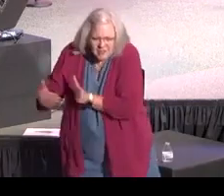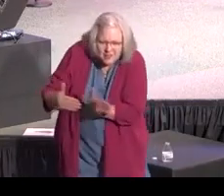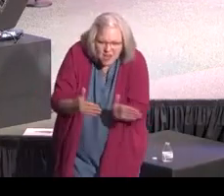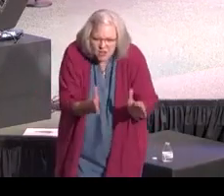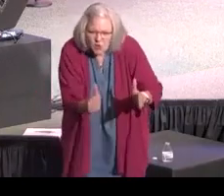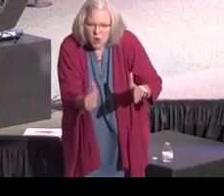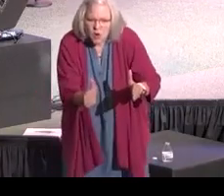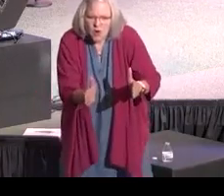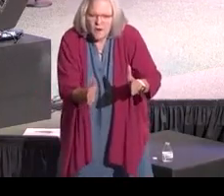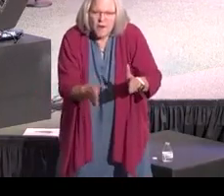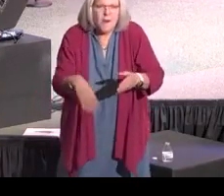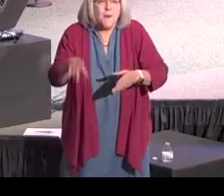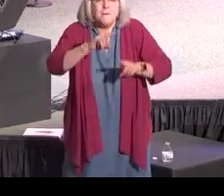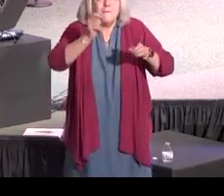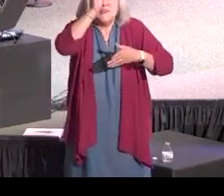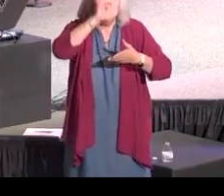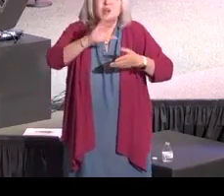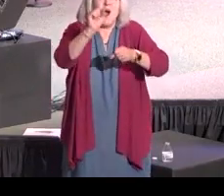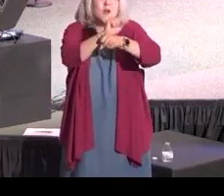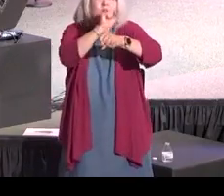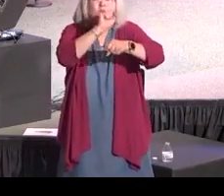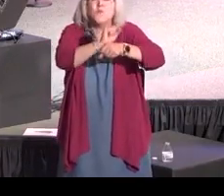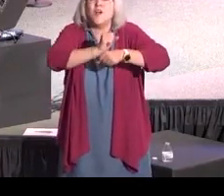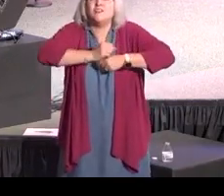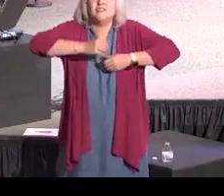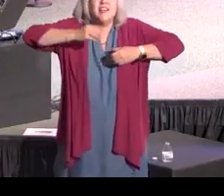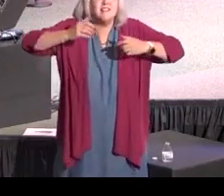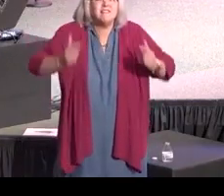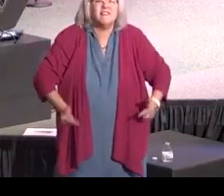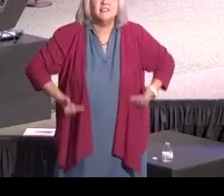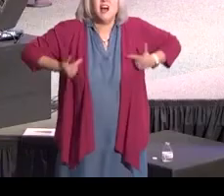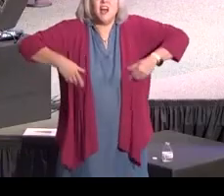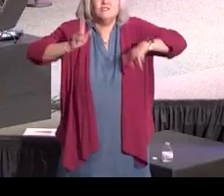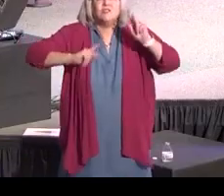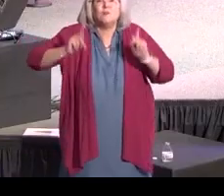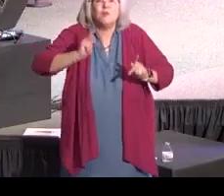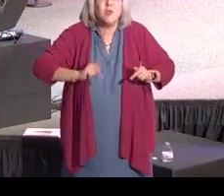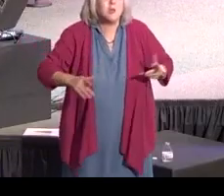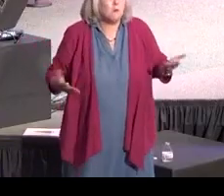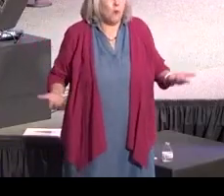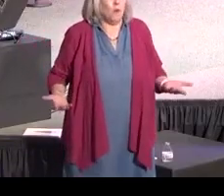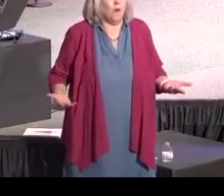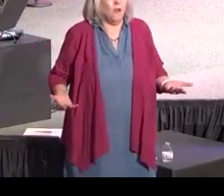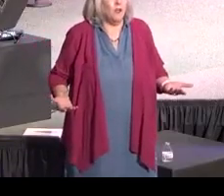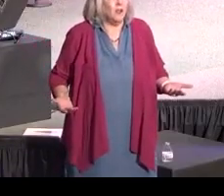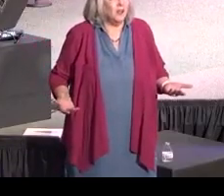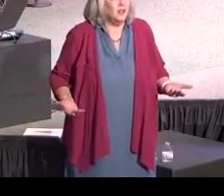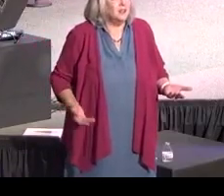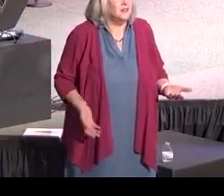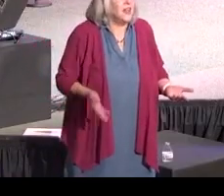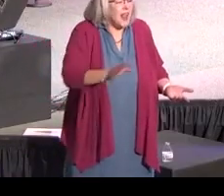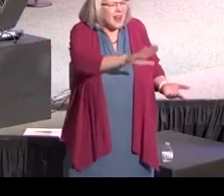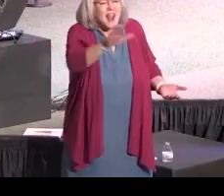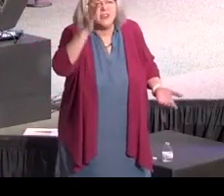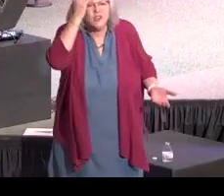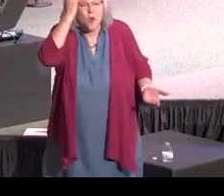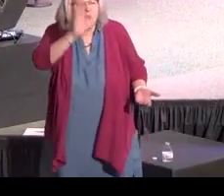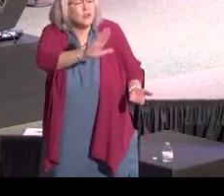way on that mission trip. But there are people here today in your life. You have been on some